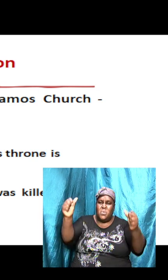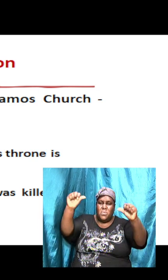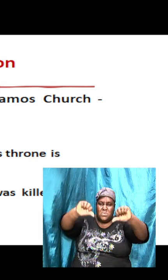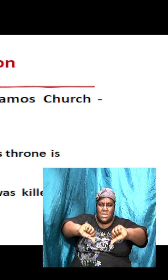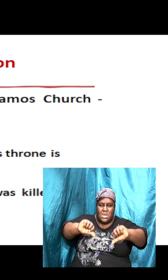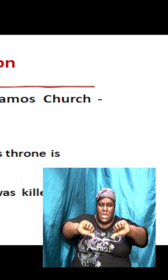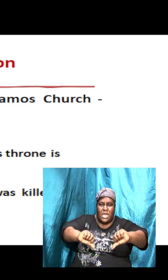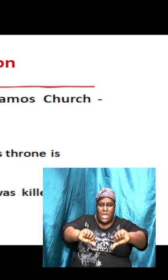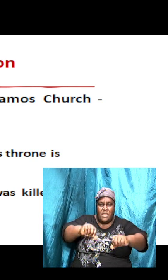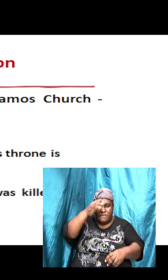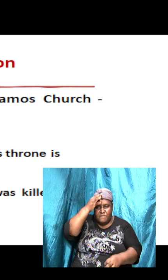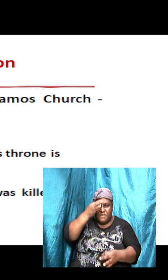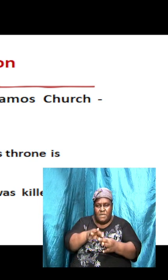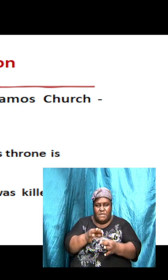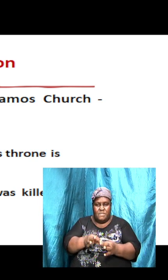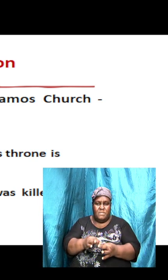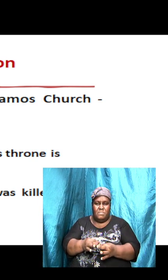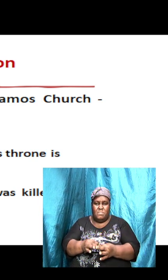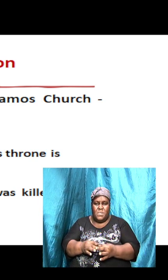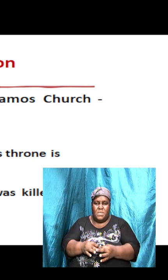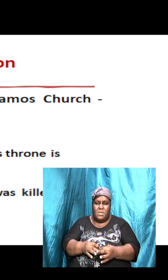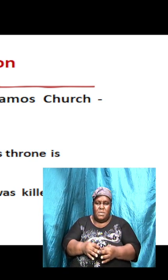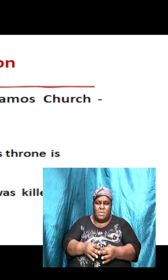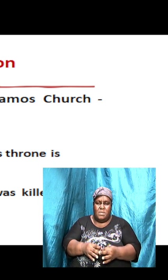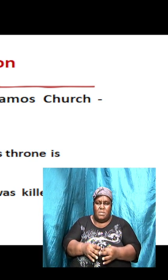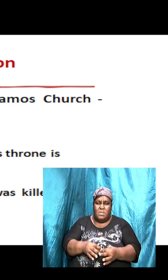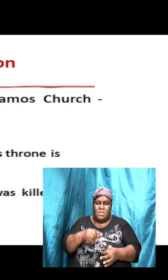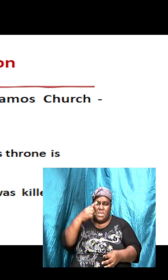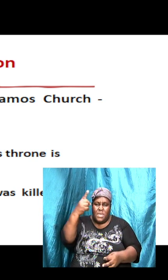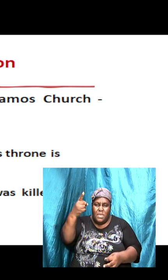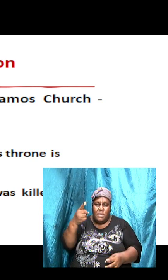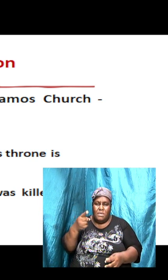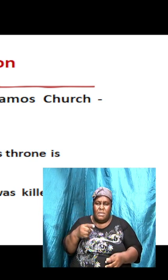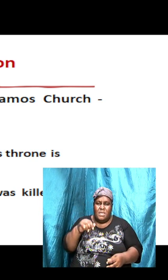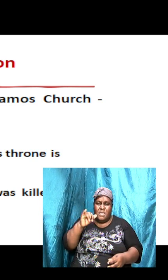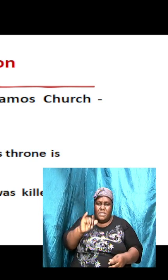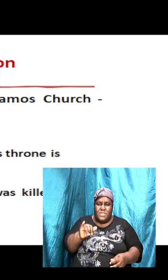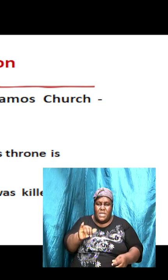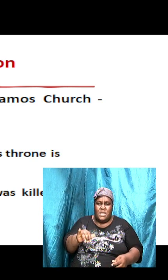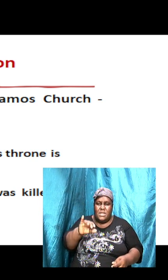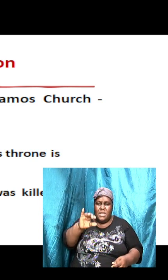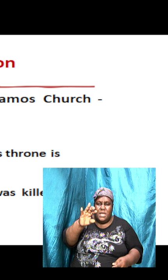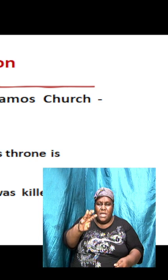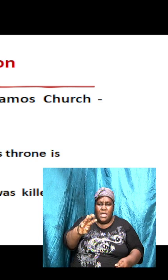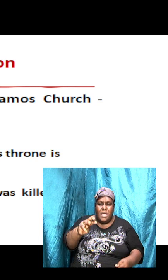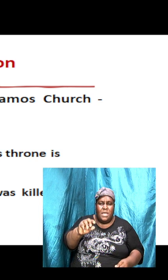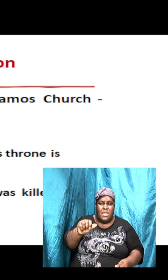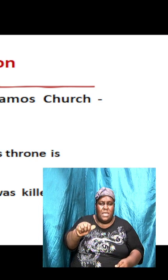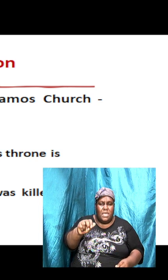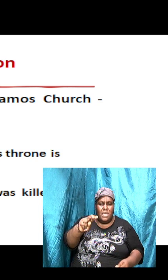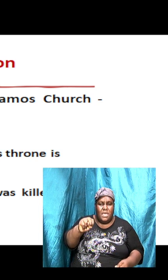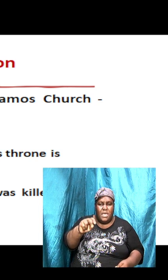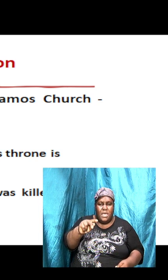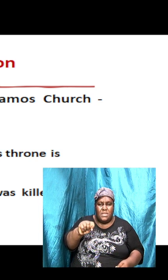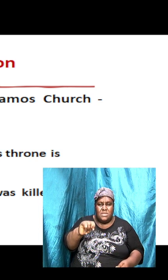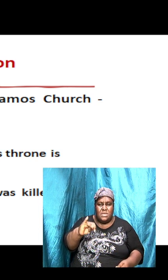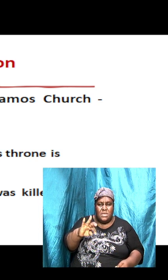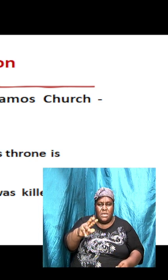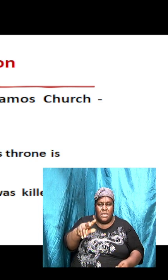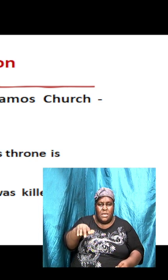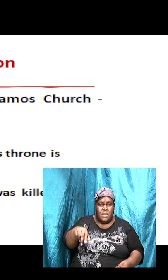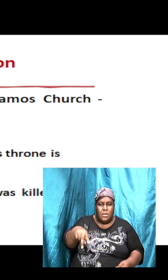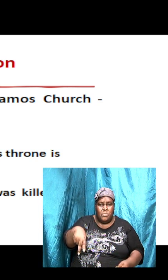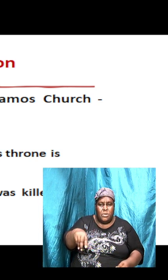the faith. And then he made the point that Antipas, his faithful